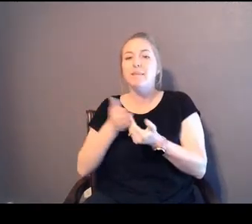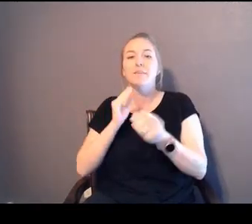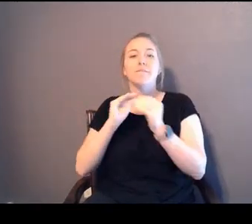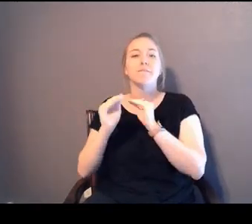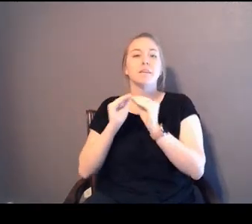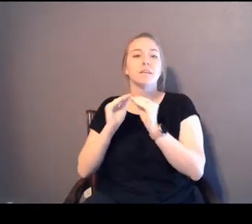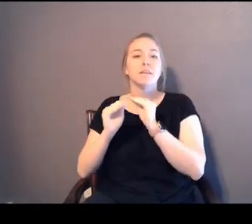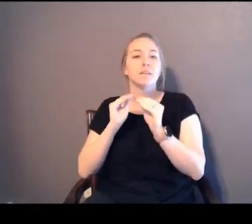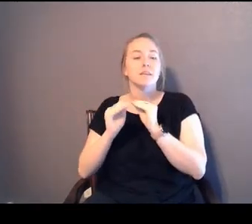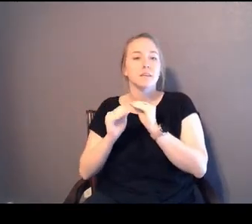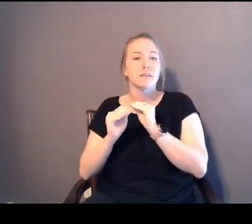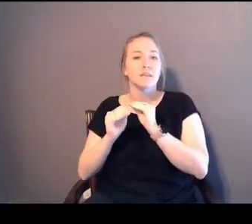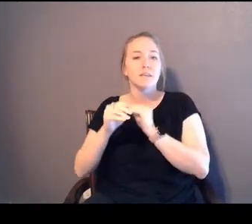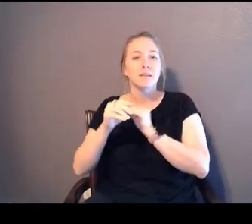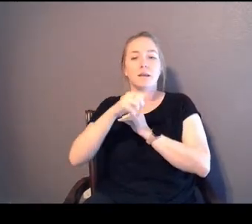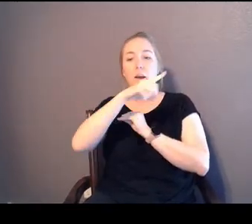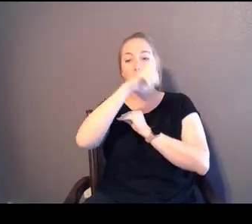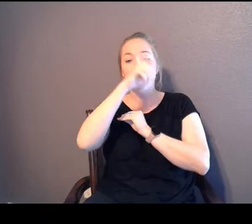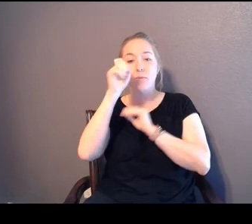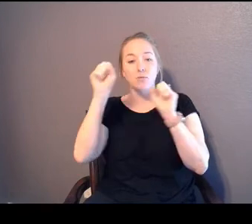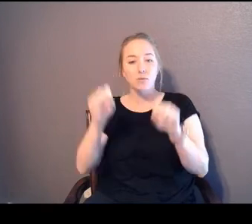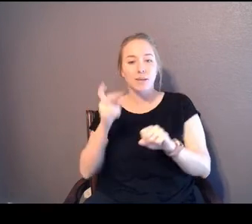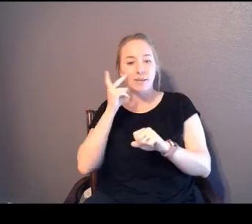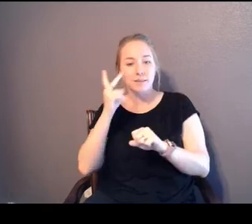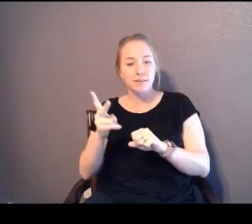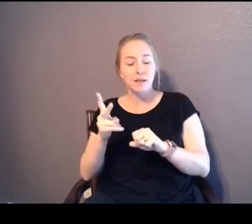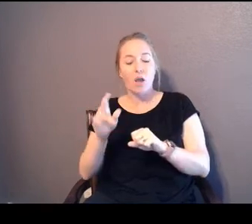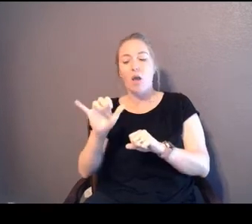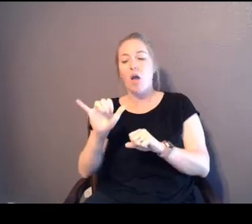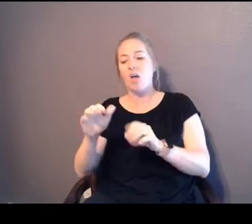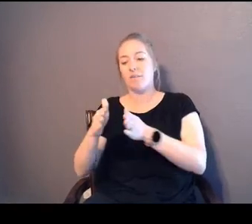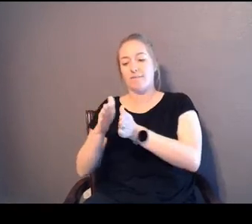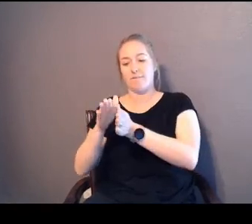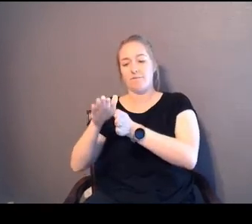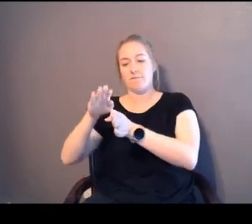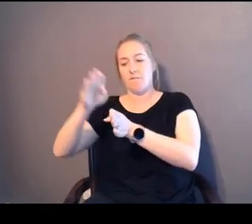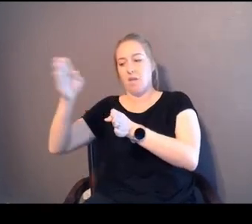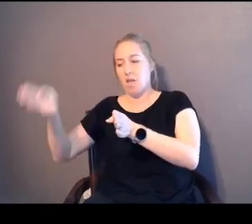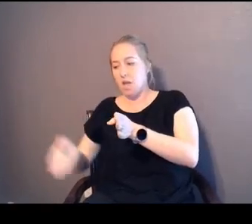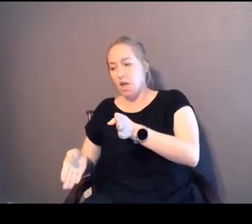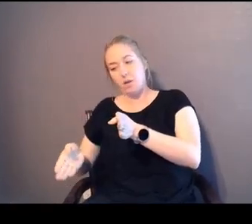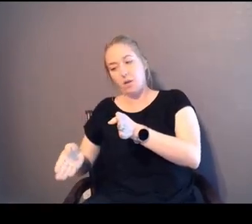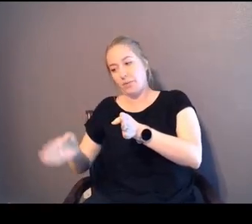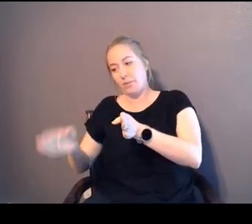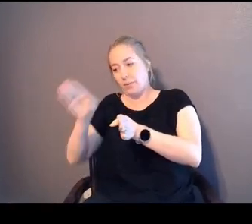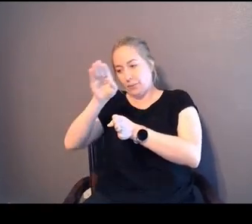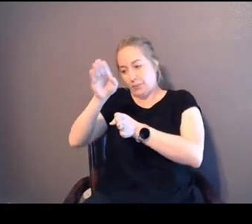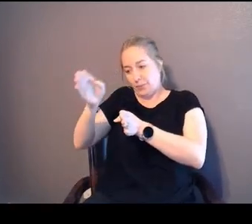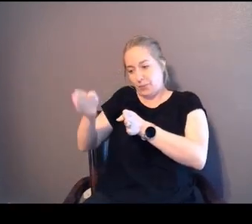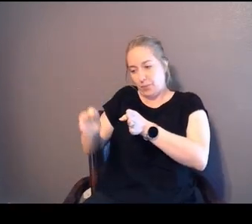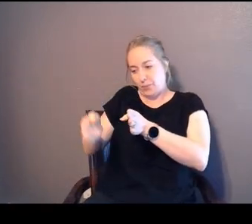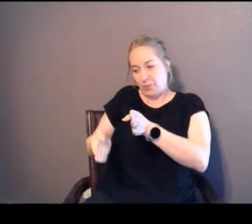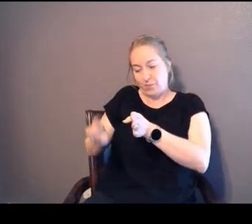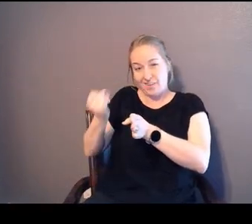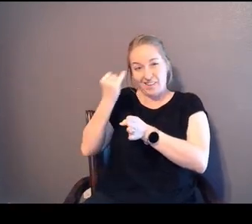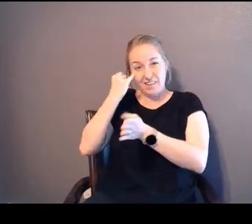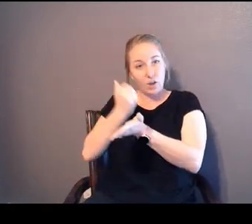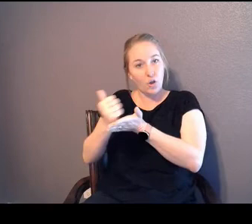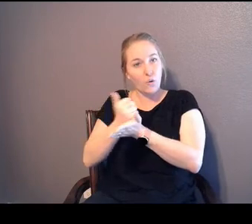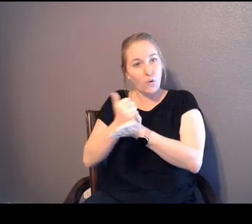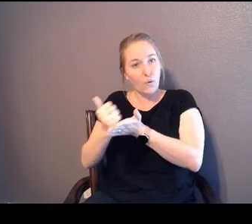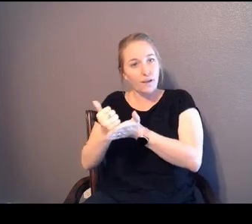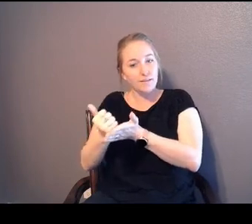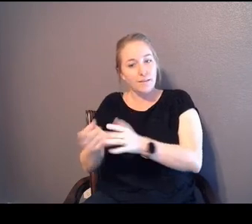can see, oh, this comes out too far, so I'm going to bring my line in. If I erase it, I don't have the mistake to teach